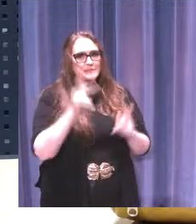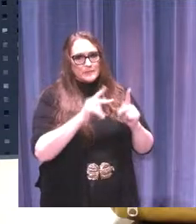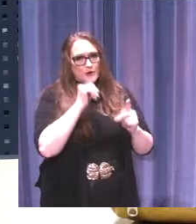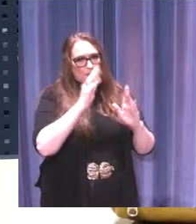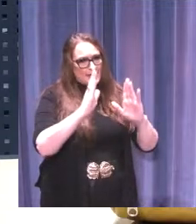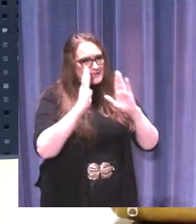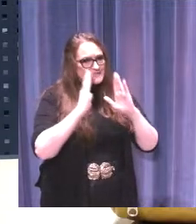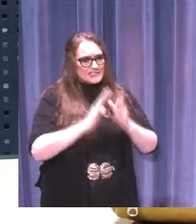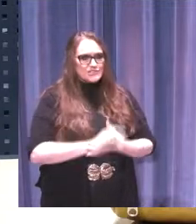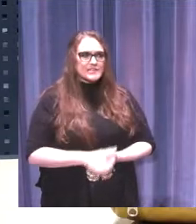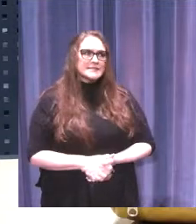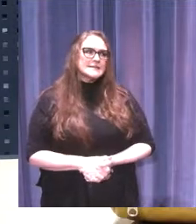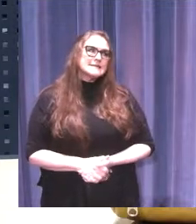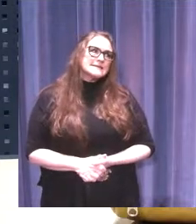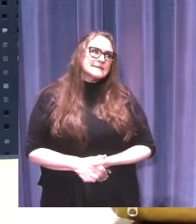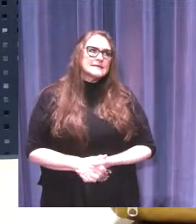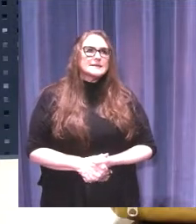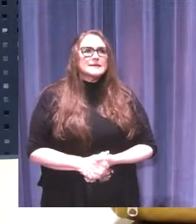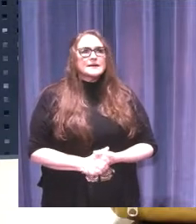attention. So